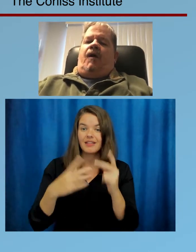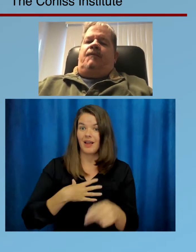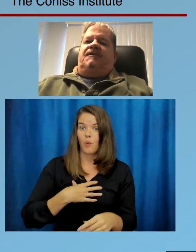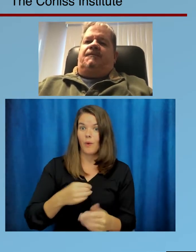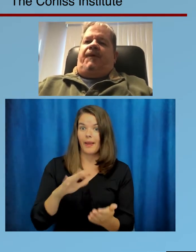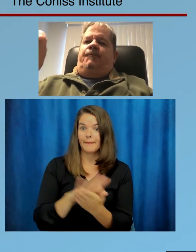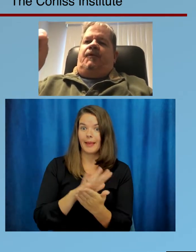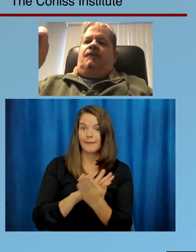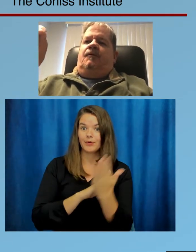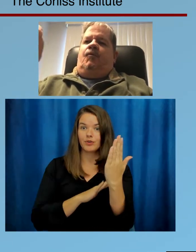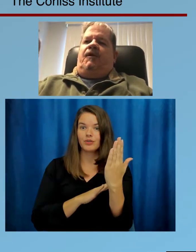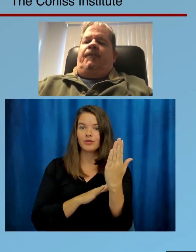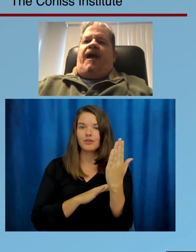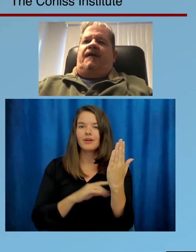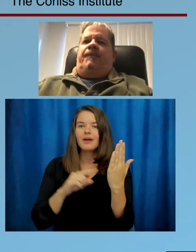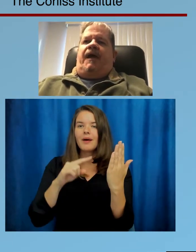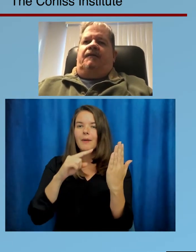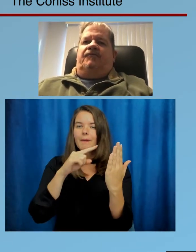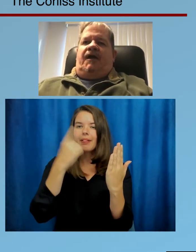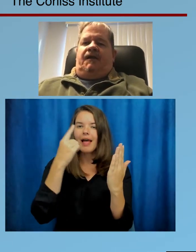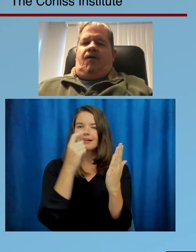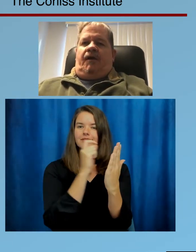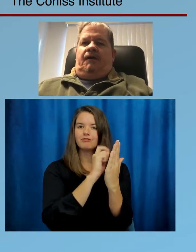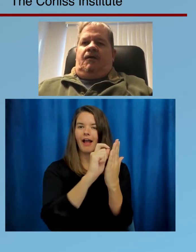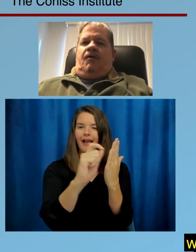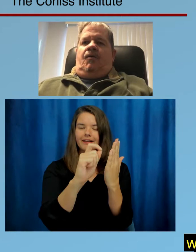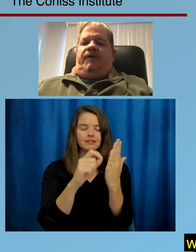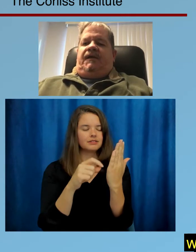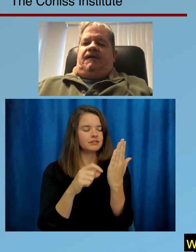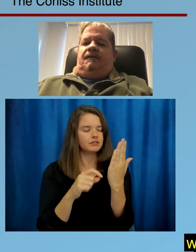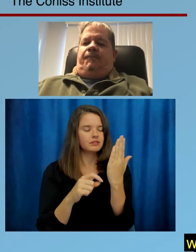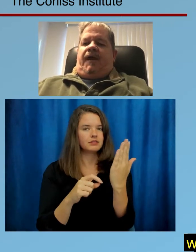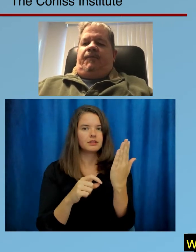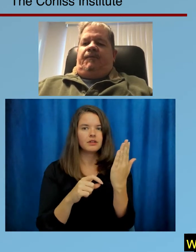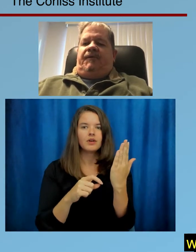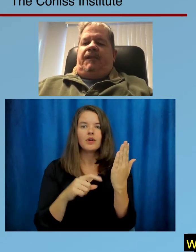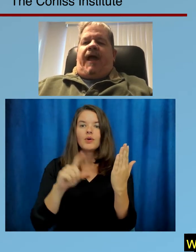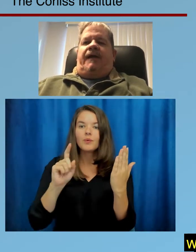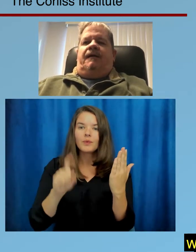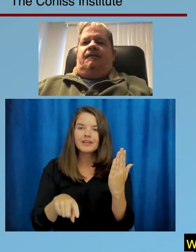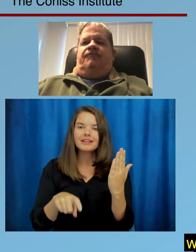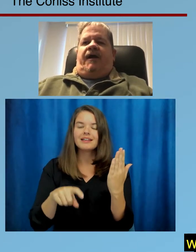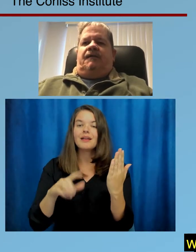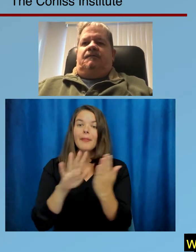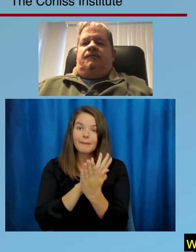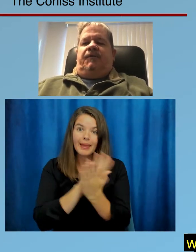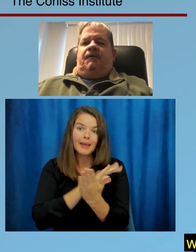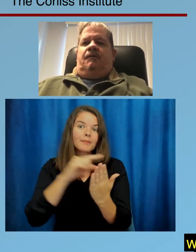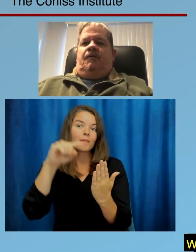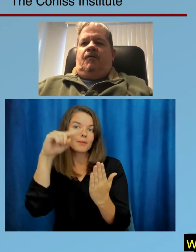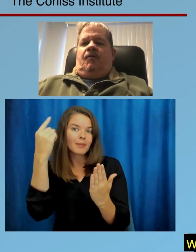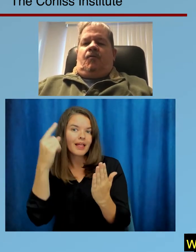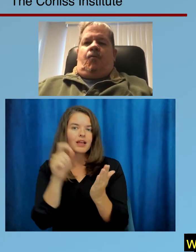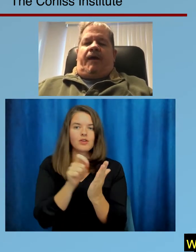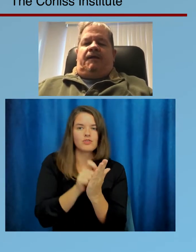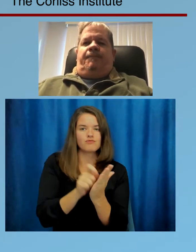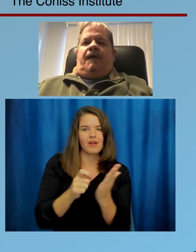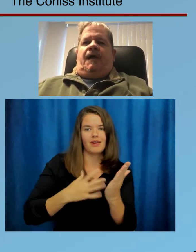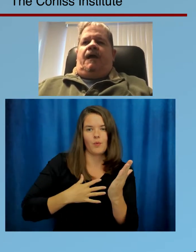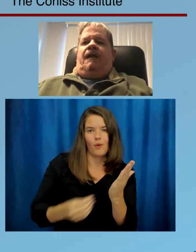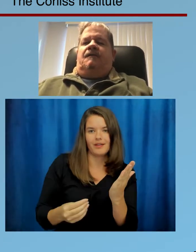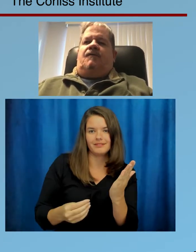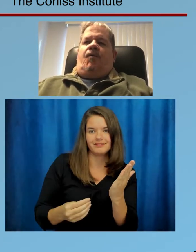like a white piece of paper with a black pen writing on it. We need the paper to be black and the writing to be